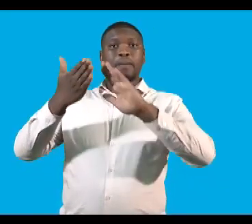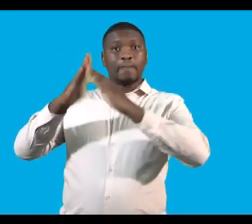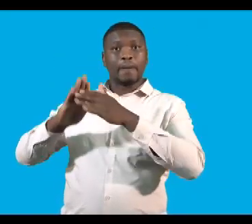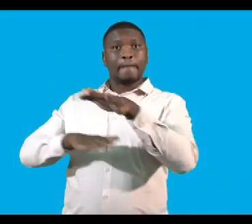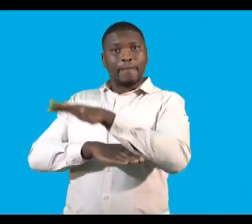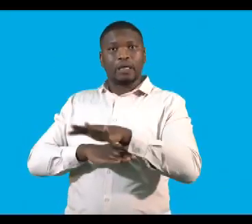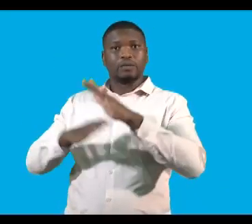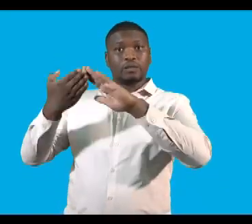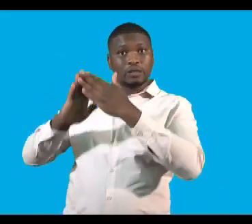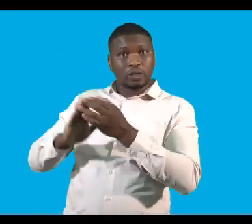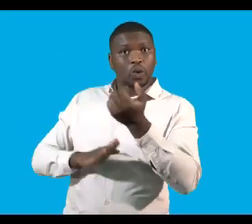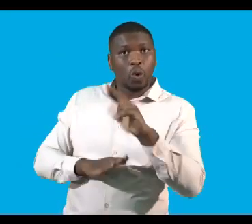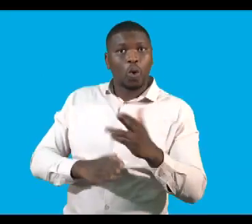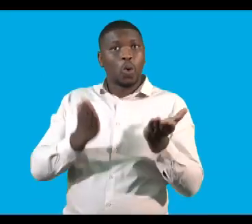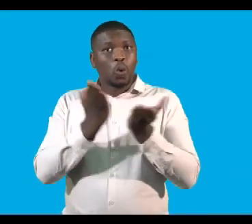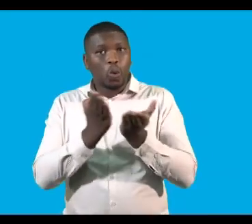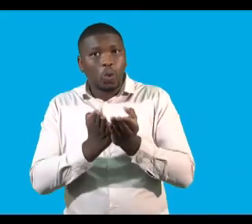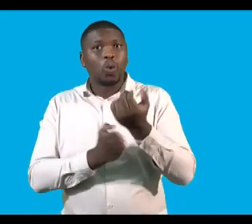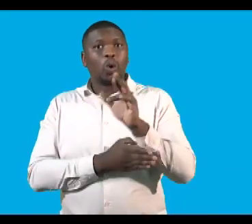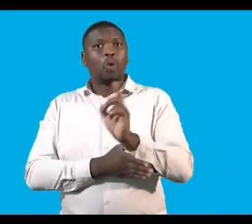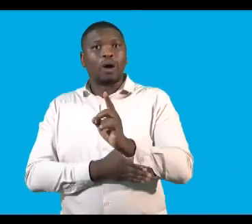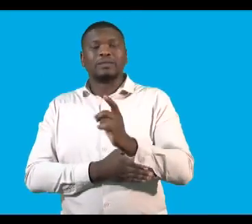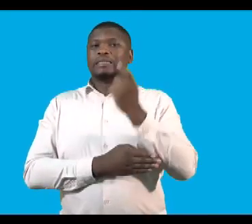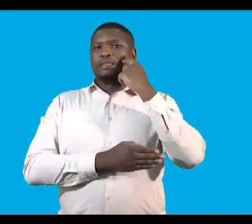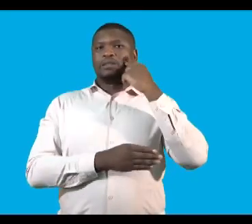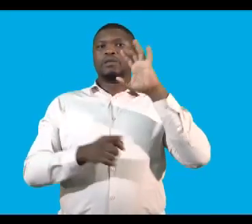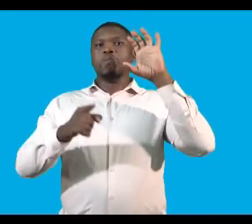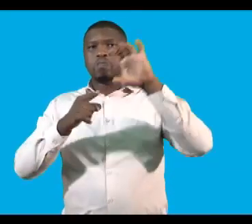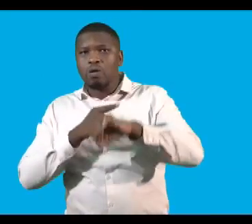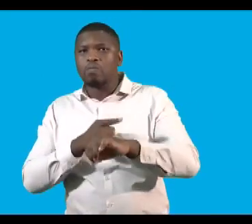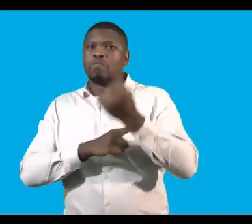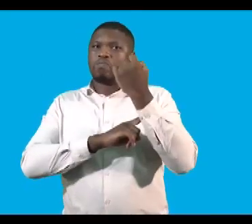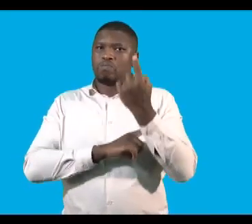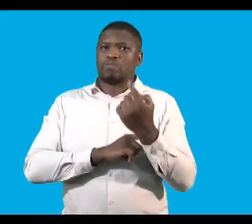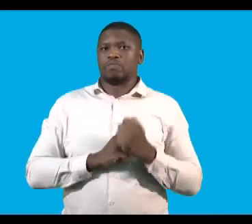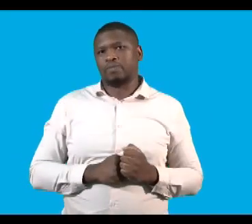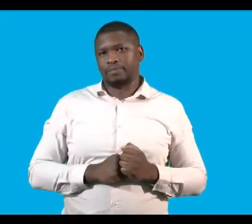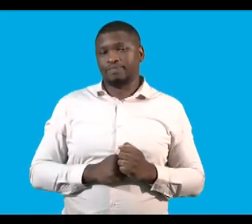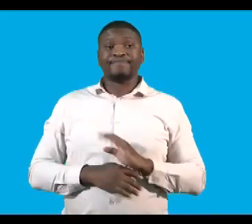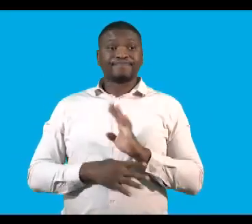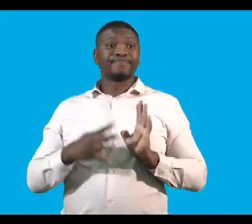world? This will help you understand the cartoon's message. Also take into